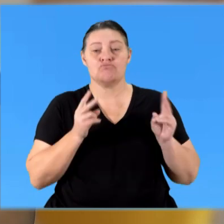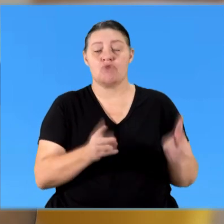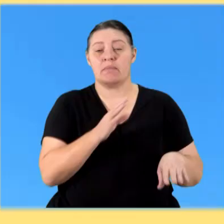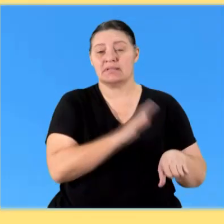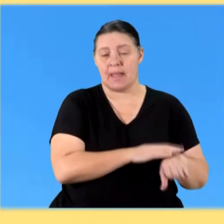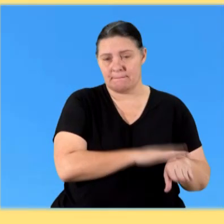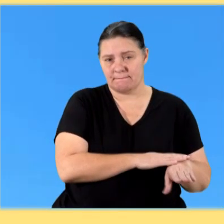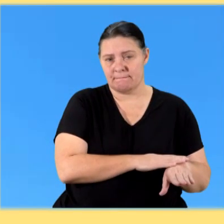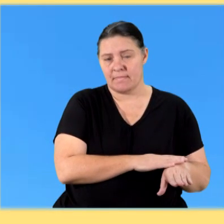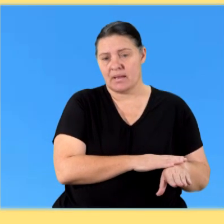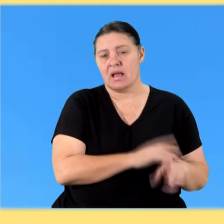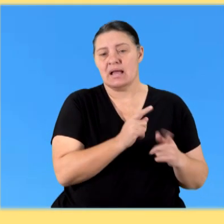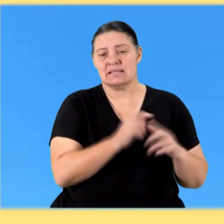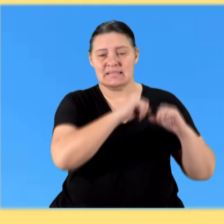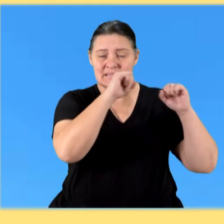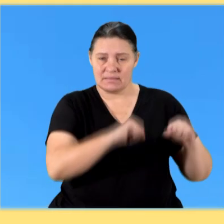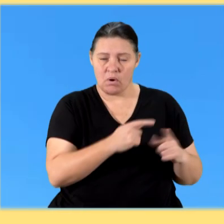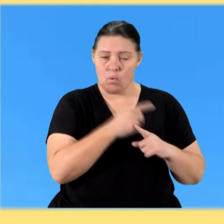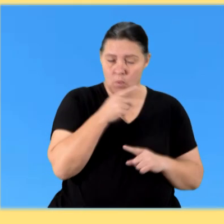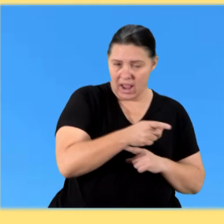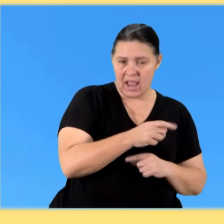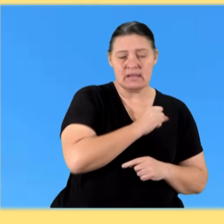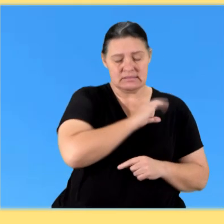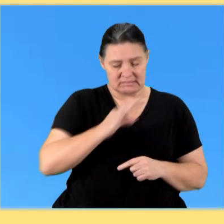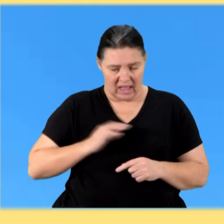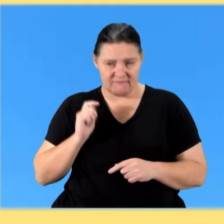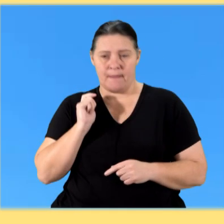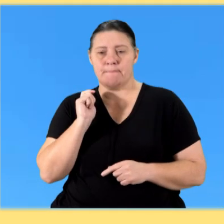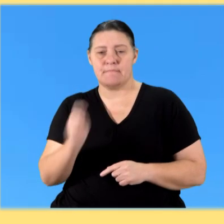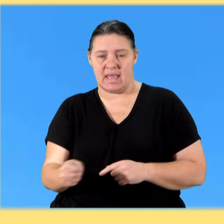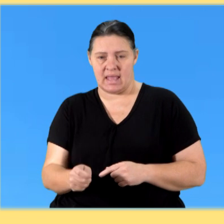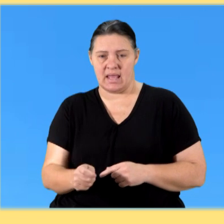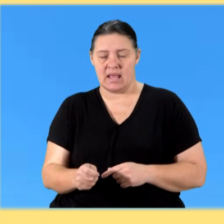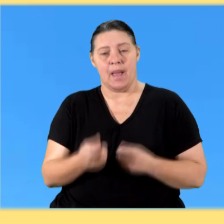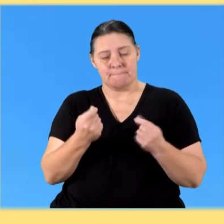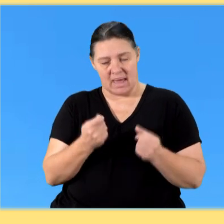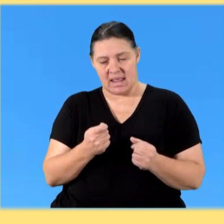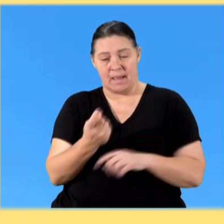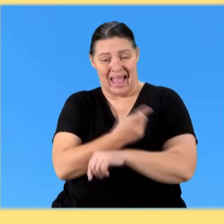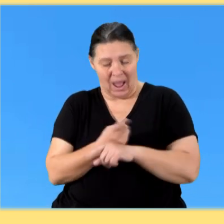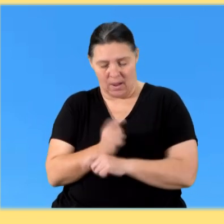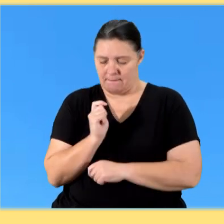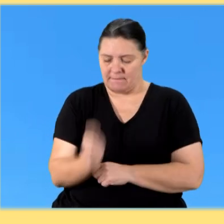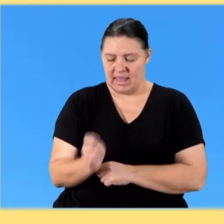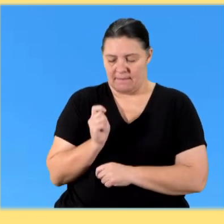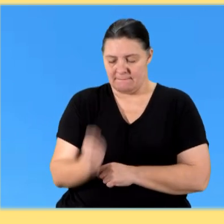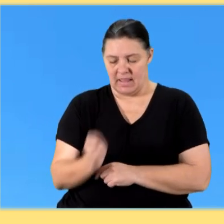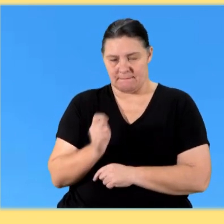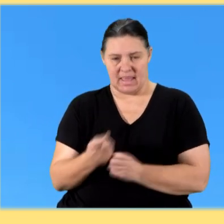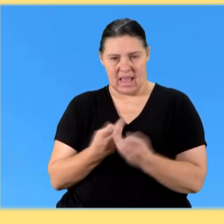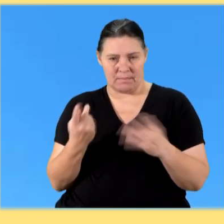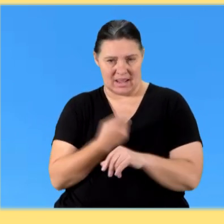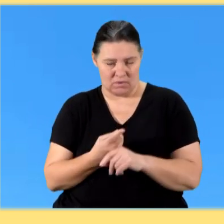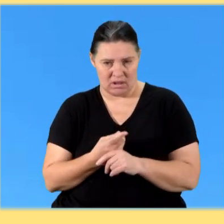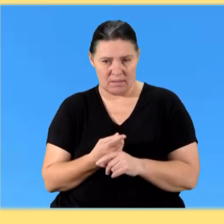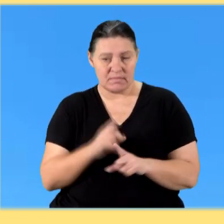time, a system according to which employees are paid a set fee per hour.